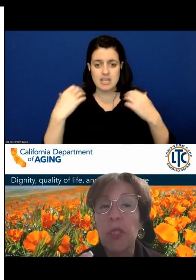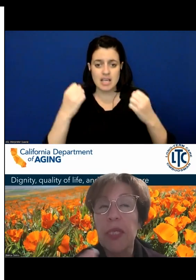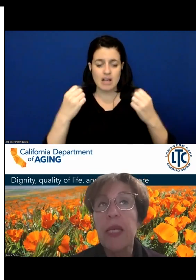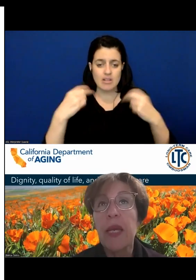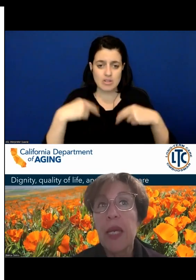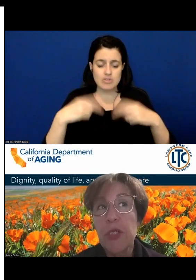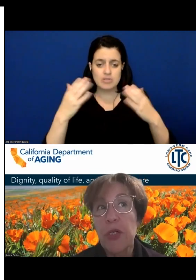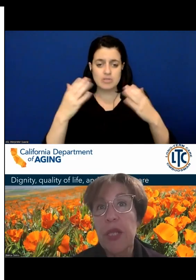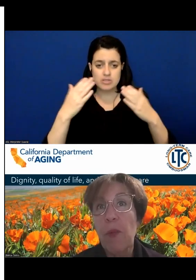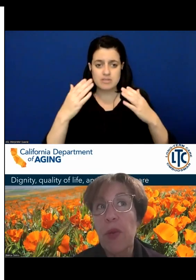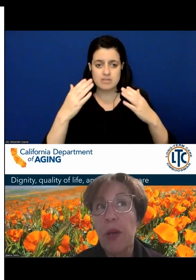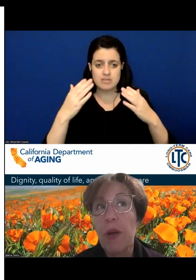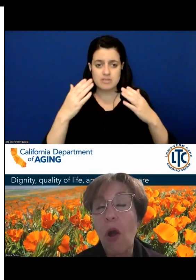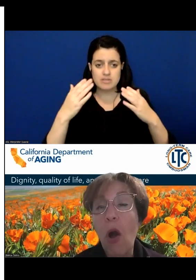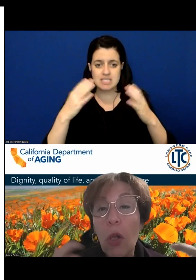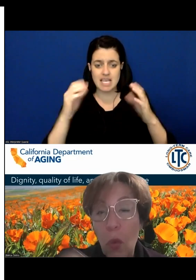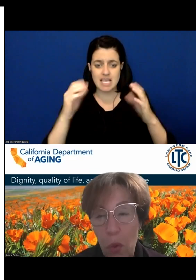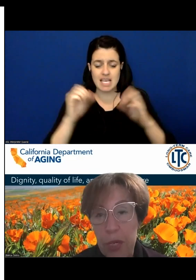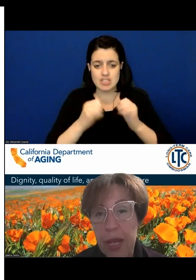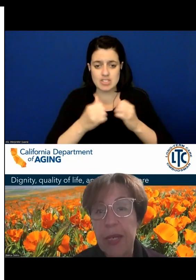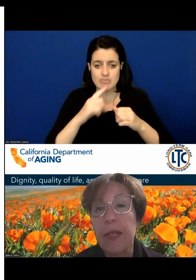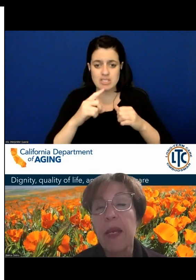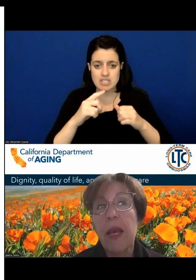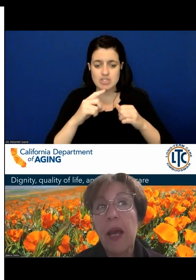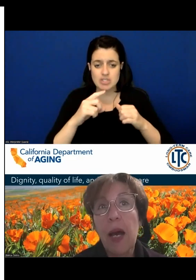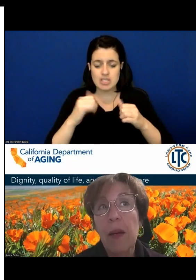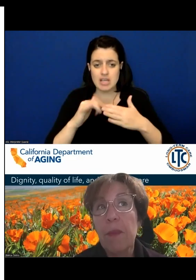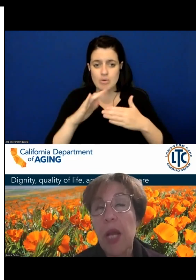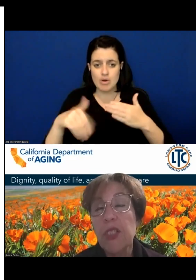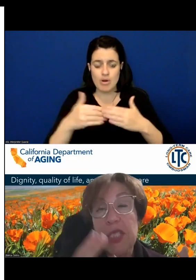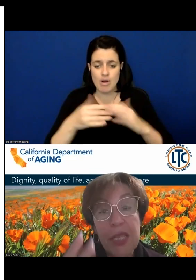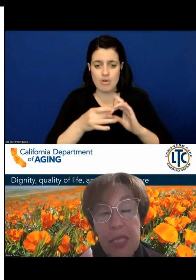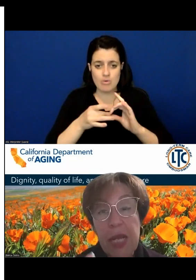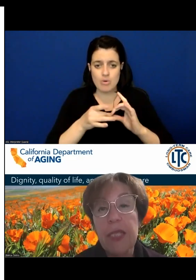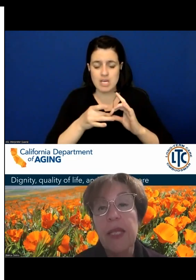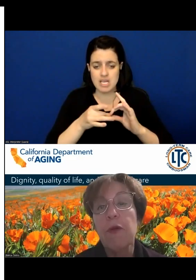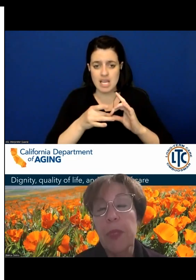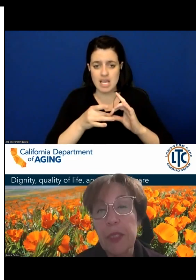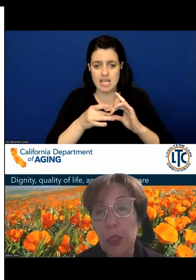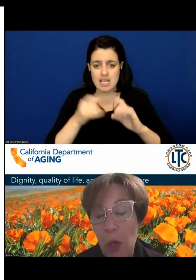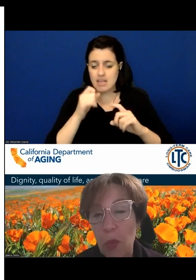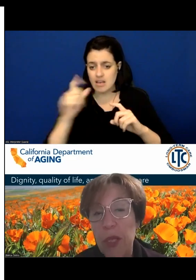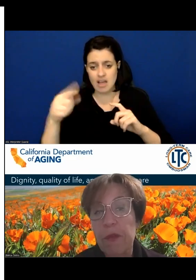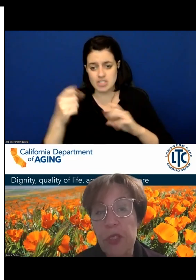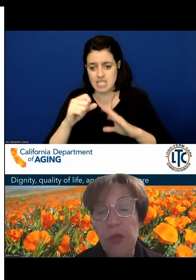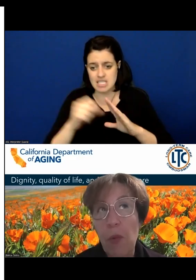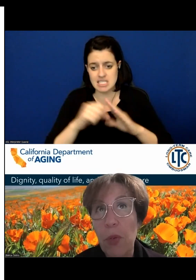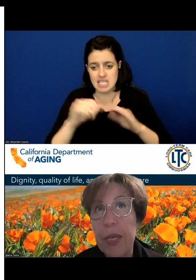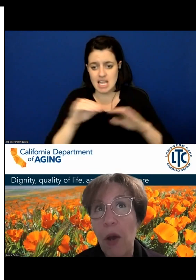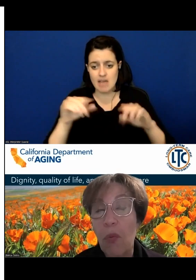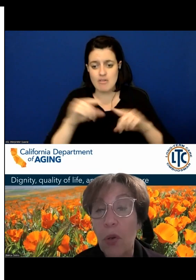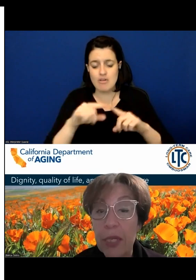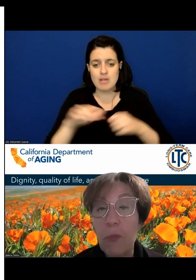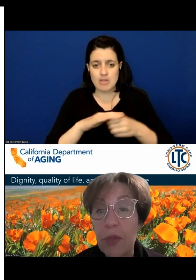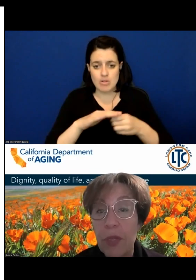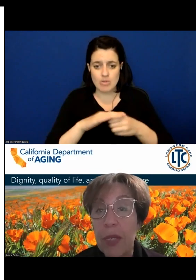has really ensured that we are all coordinating, not just at the state level, but at the local level, so that we